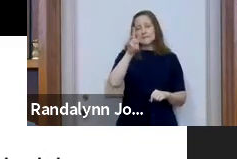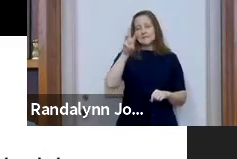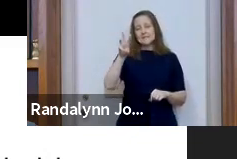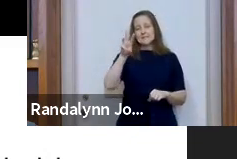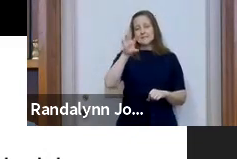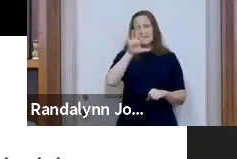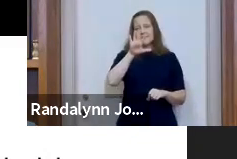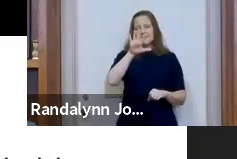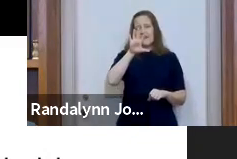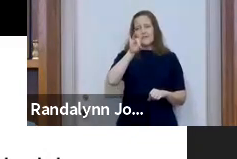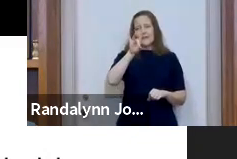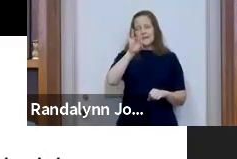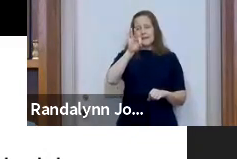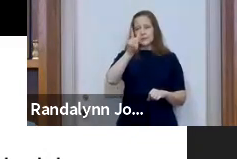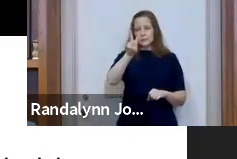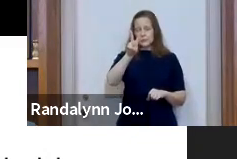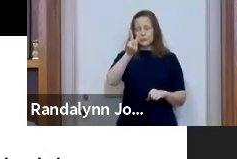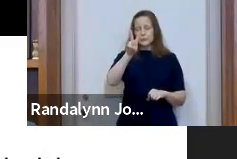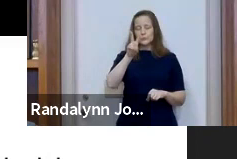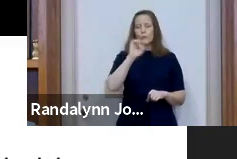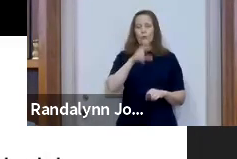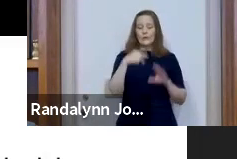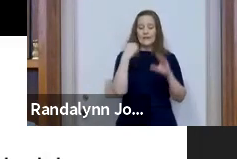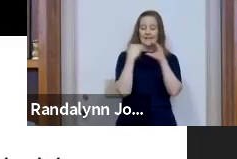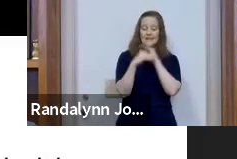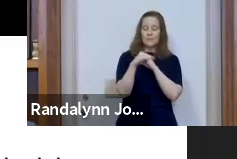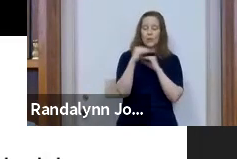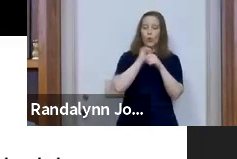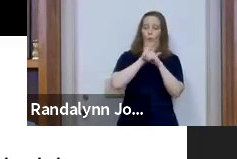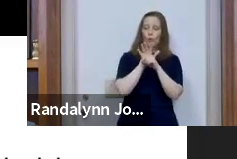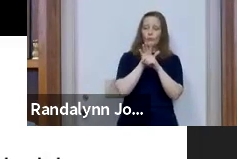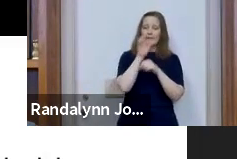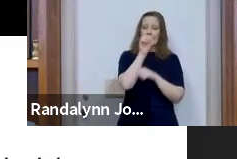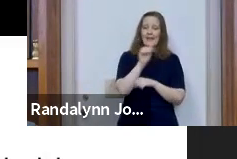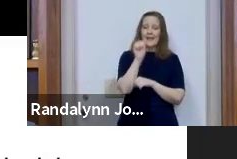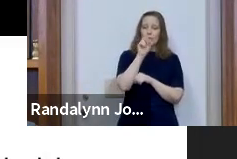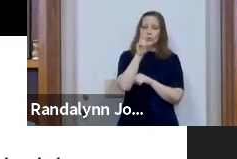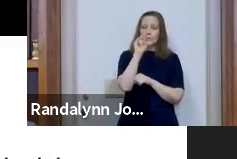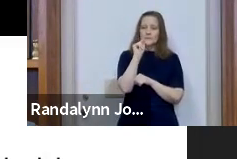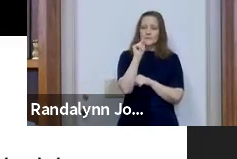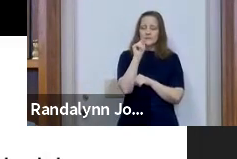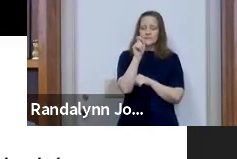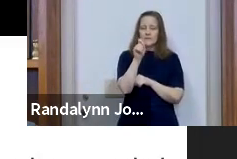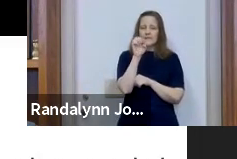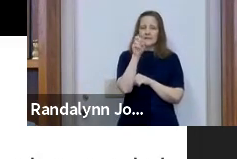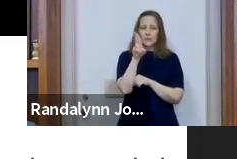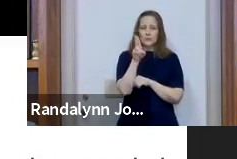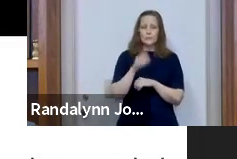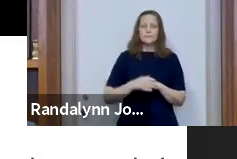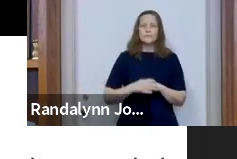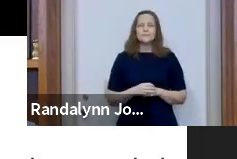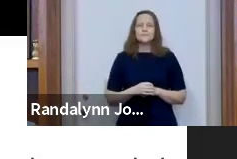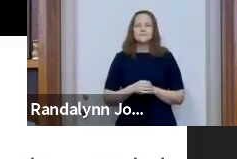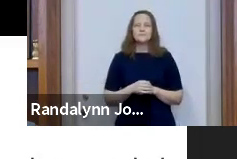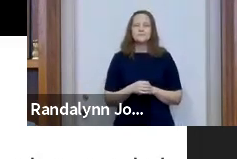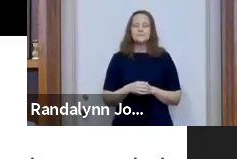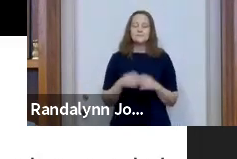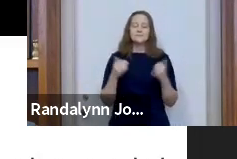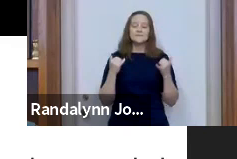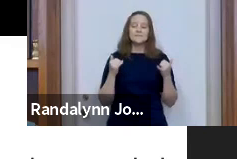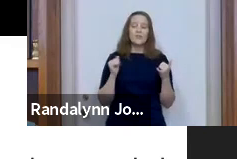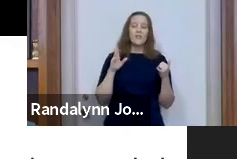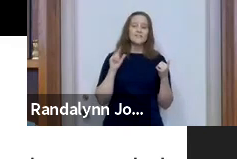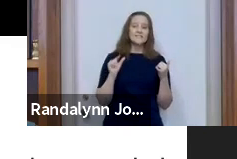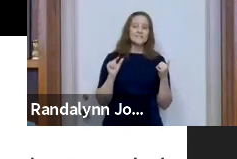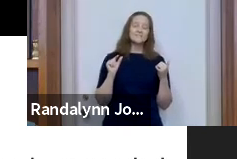844-366-5892, or email covid@unt.edu. Next slide. So it's August, and